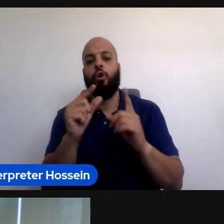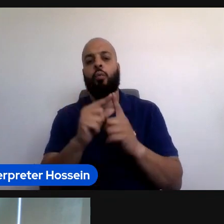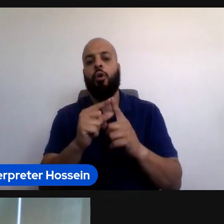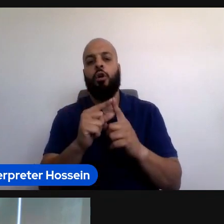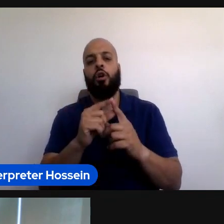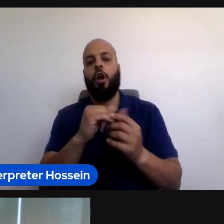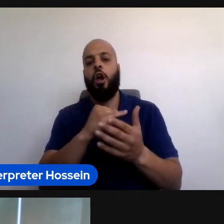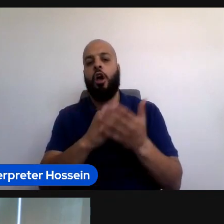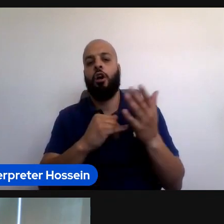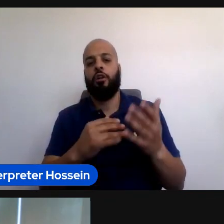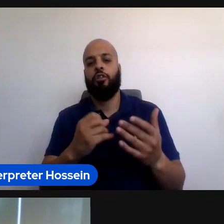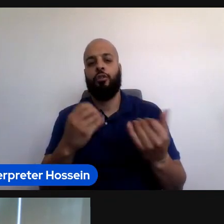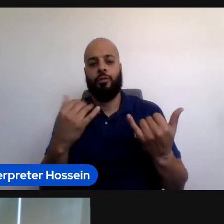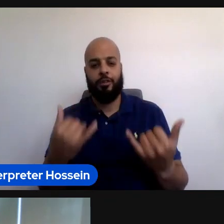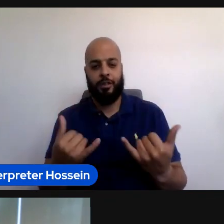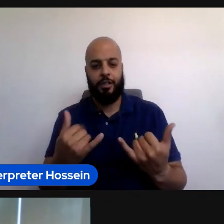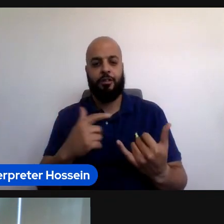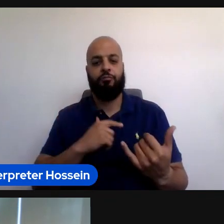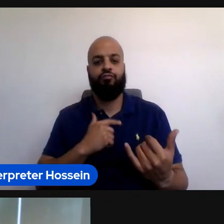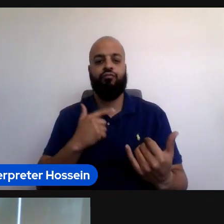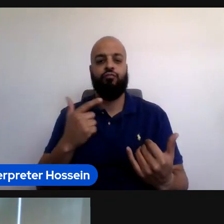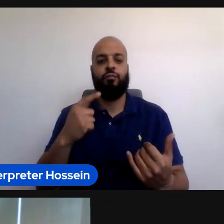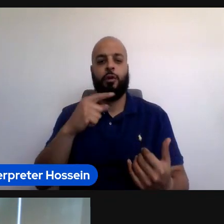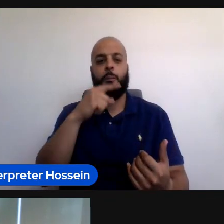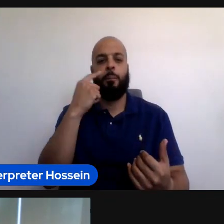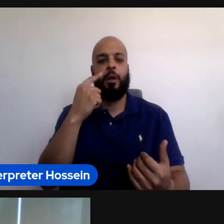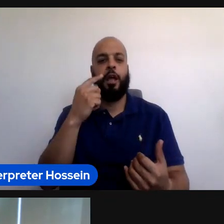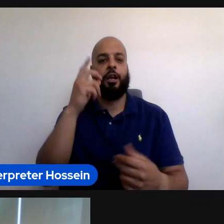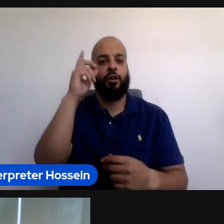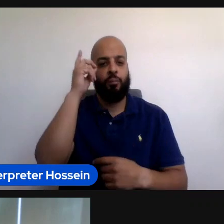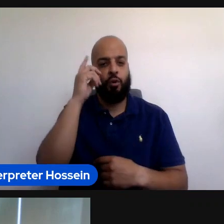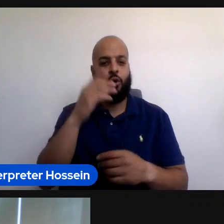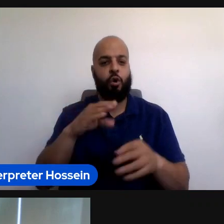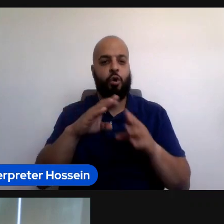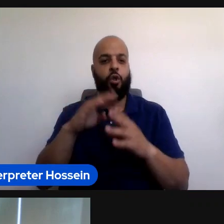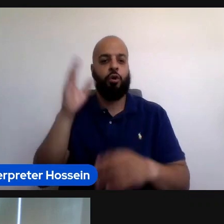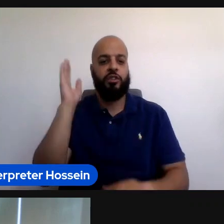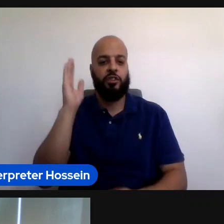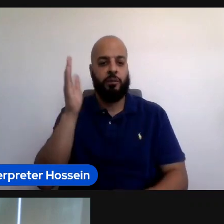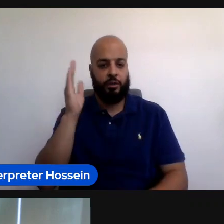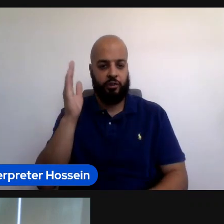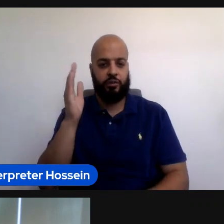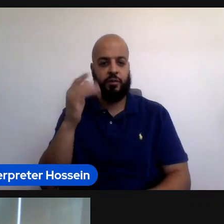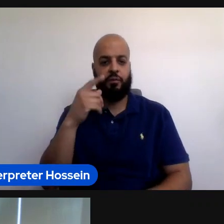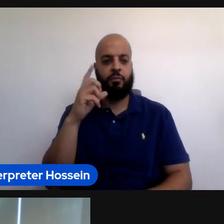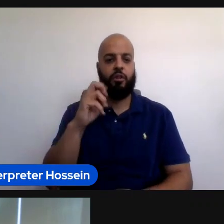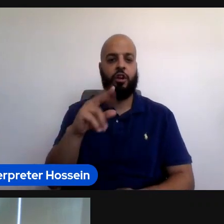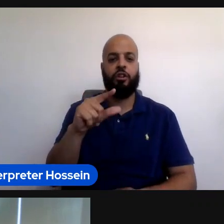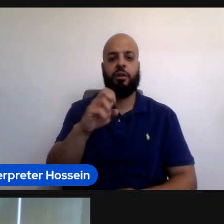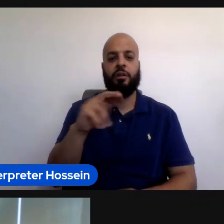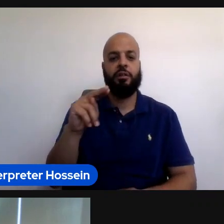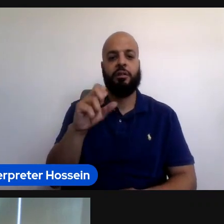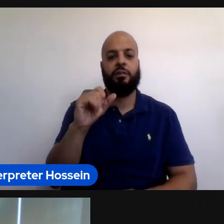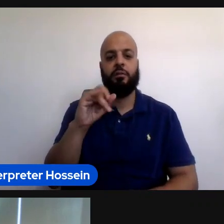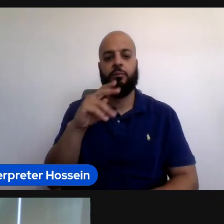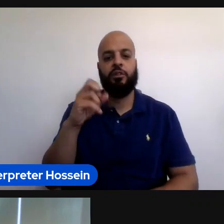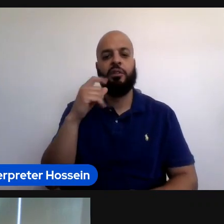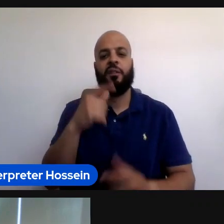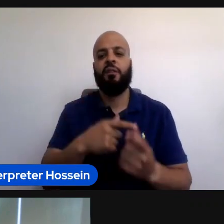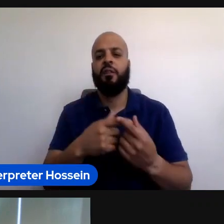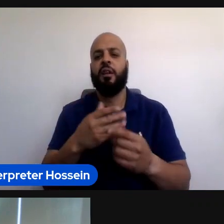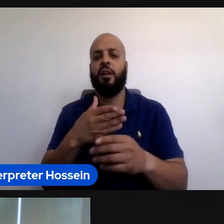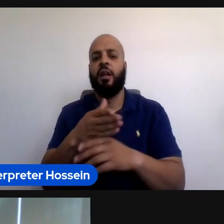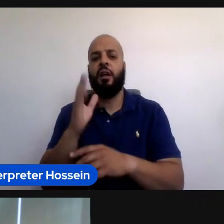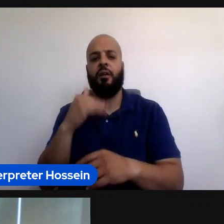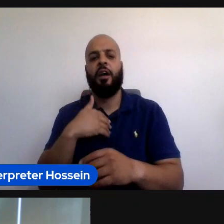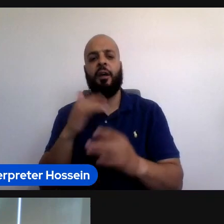tune in to Black and Immuno's closing keynote from Dr. Glenn Simmons. And please stick around for some networking at our final session